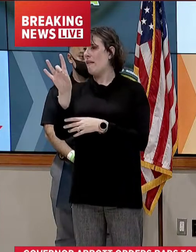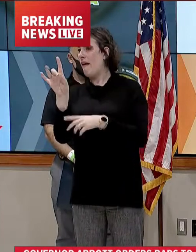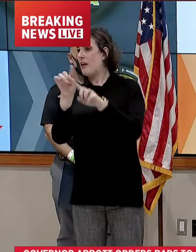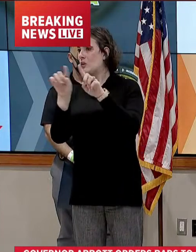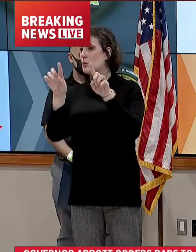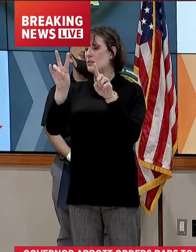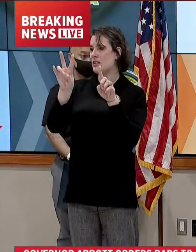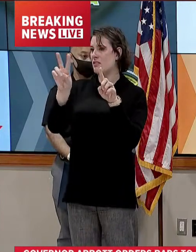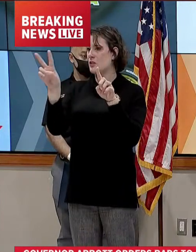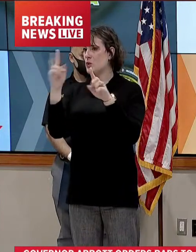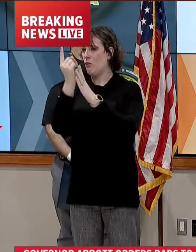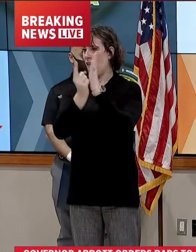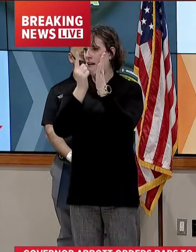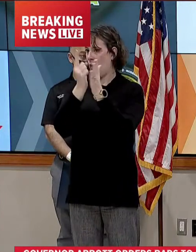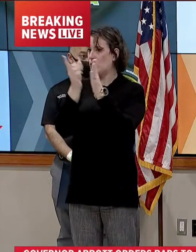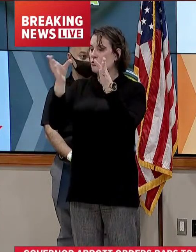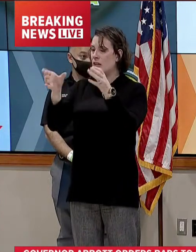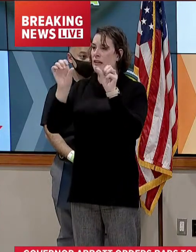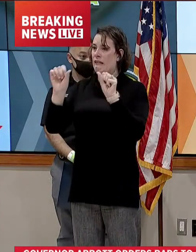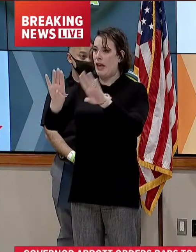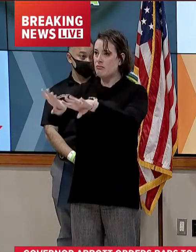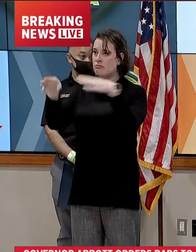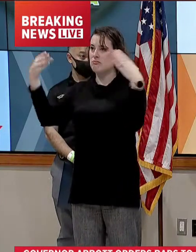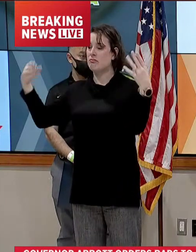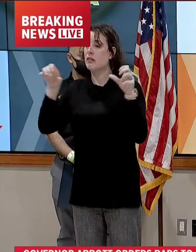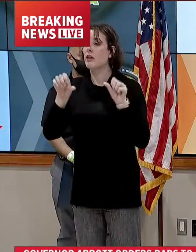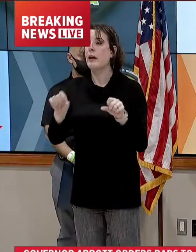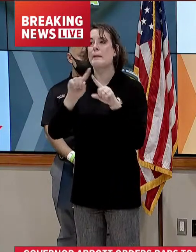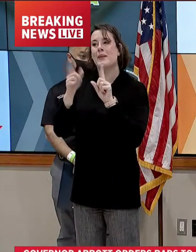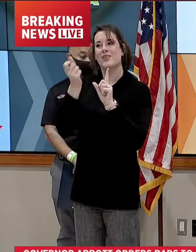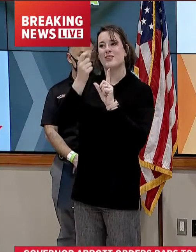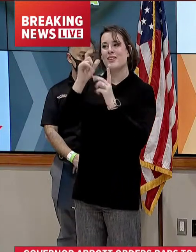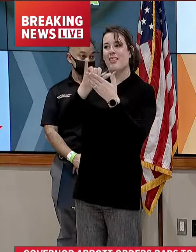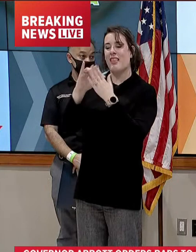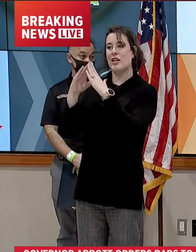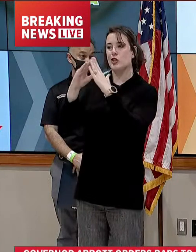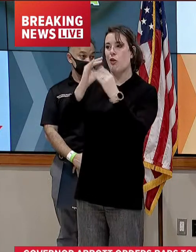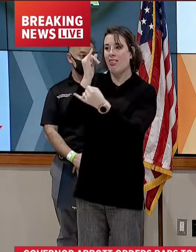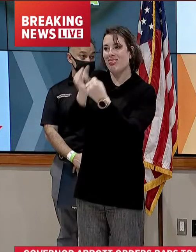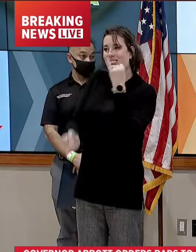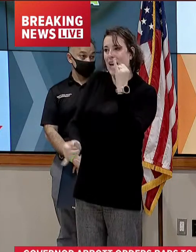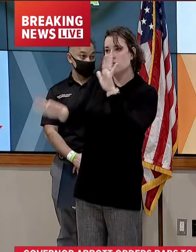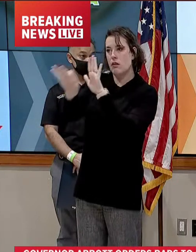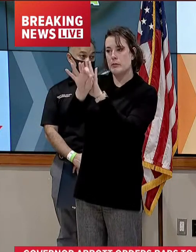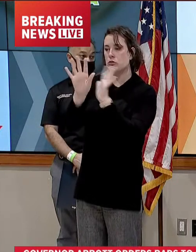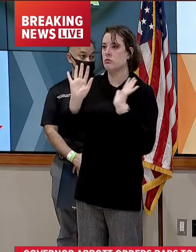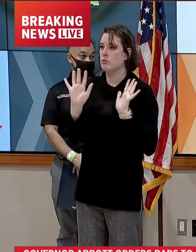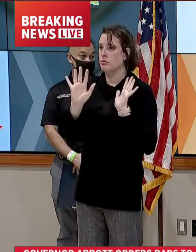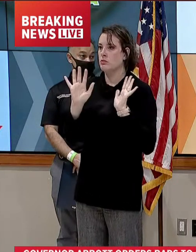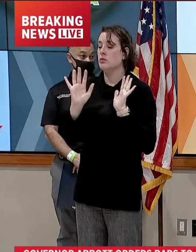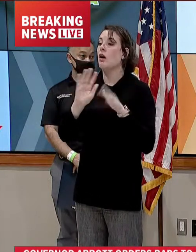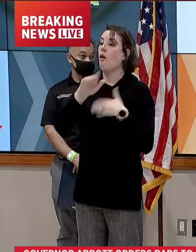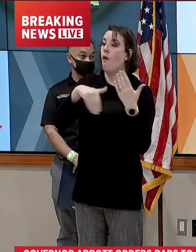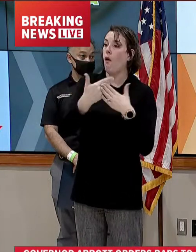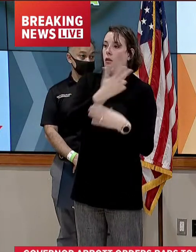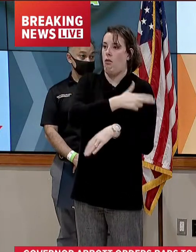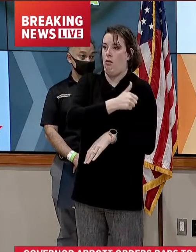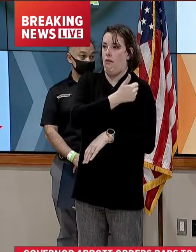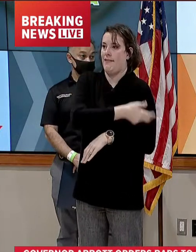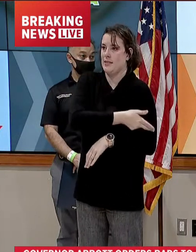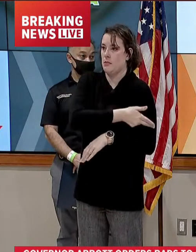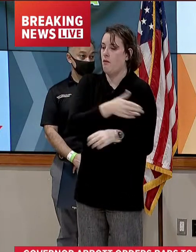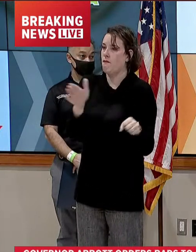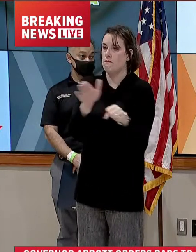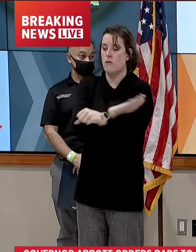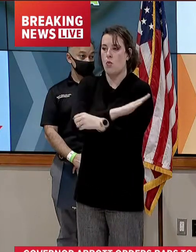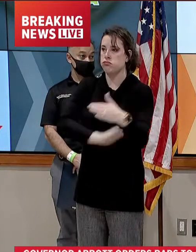72 hours. Now, what that shelter needs to be is, as I said, last resort. So once the hospitals are